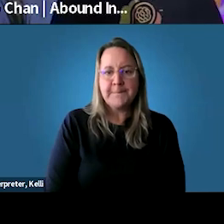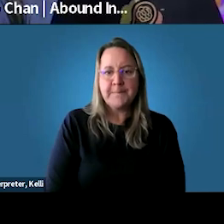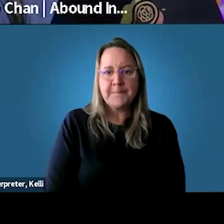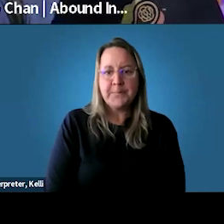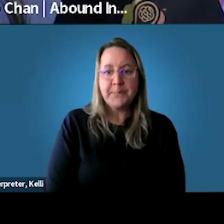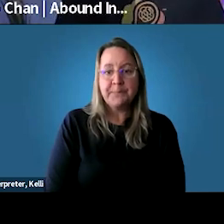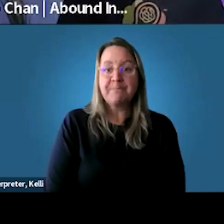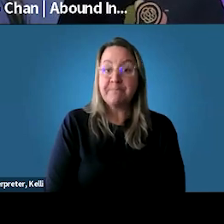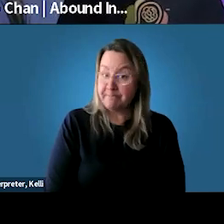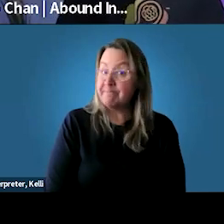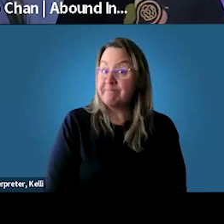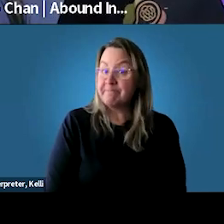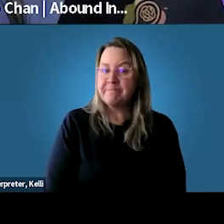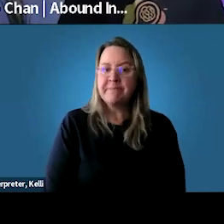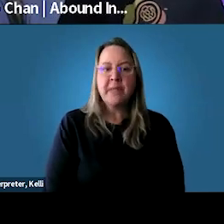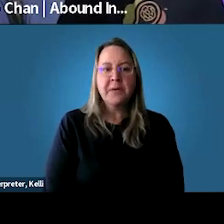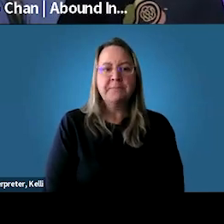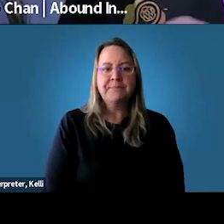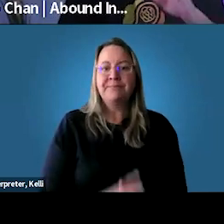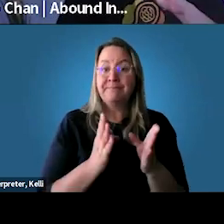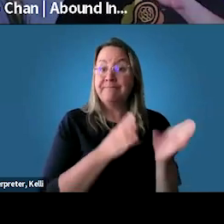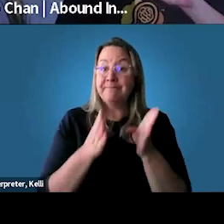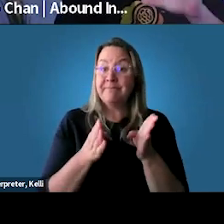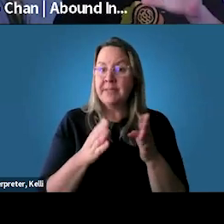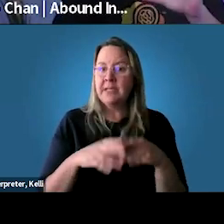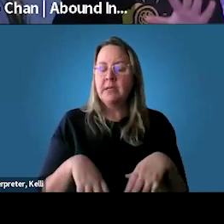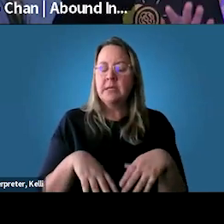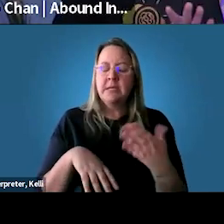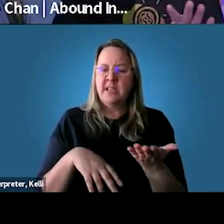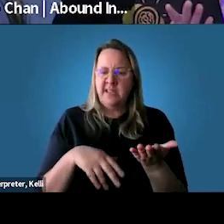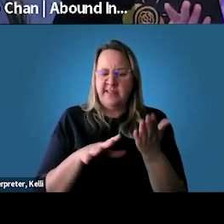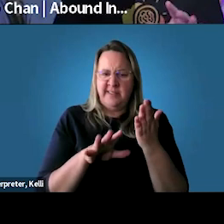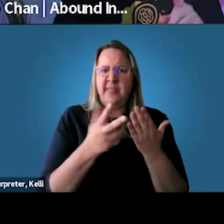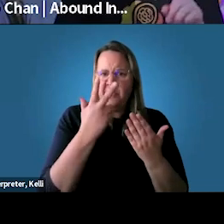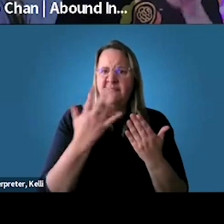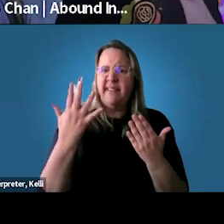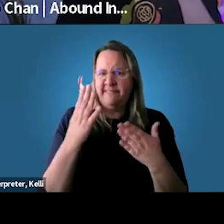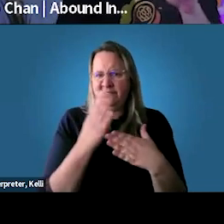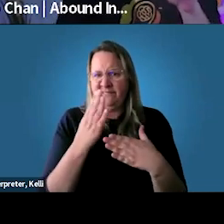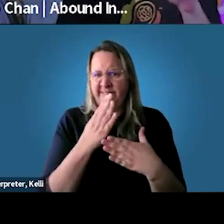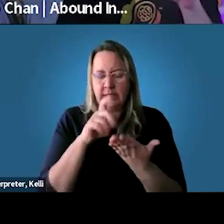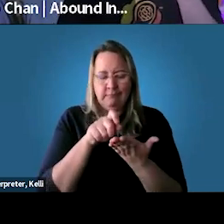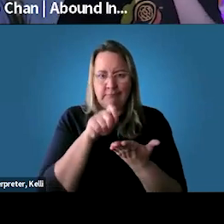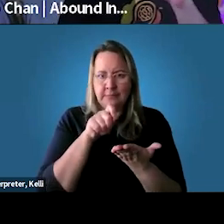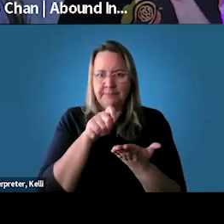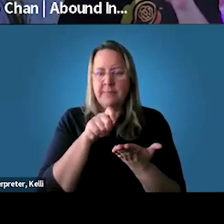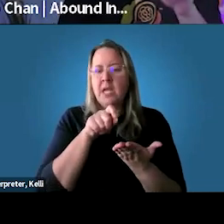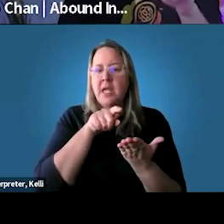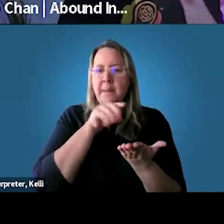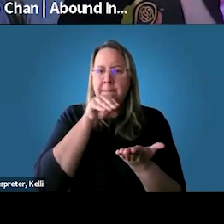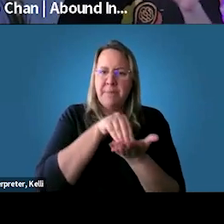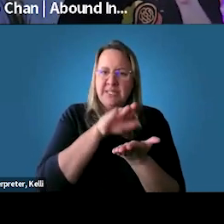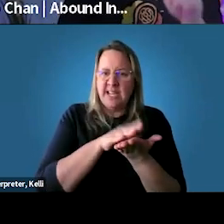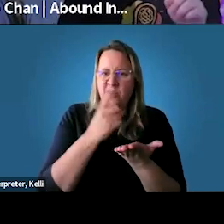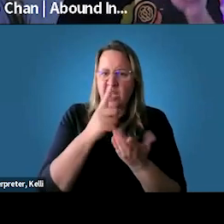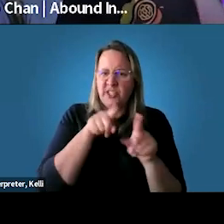And then now, what I'd like you to do is look at the 3 to 5 things that you have circled, and I want you to star just one thing.